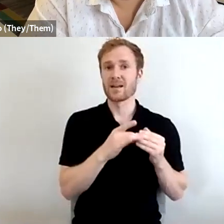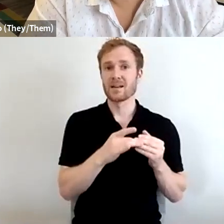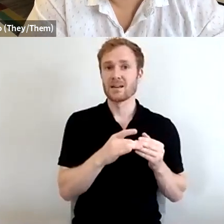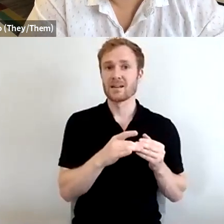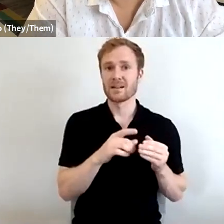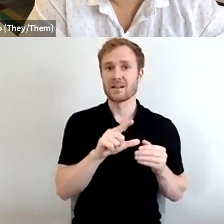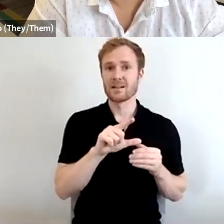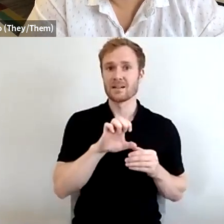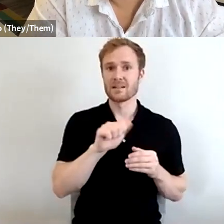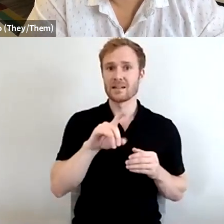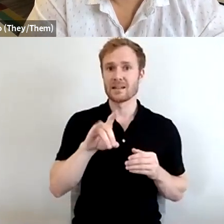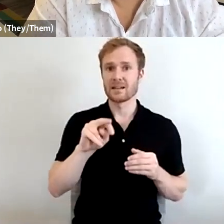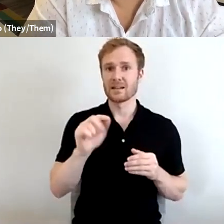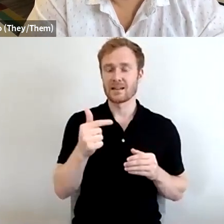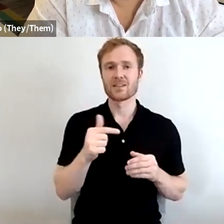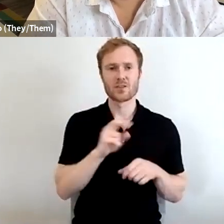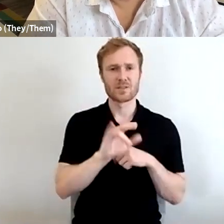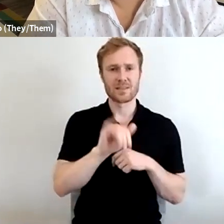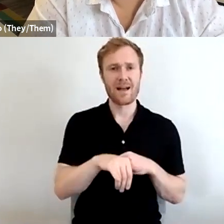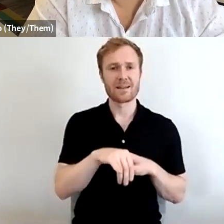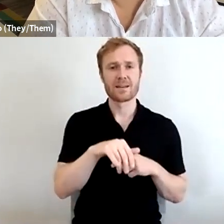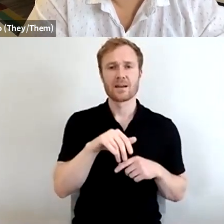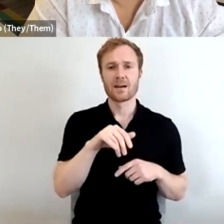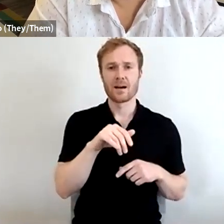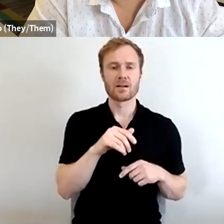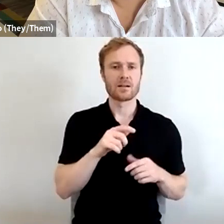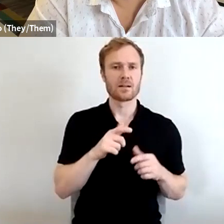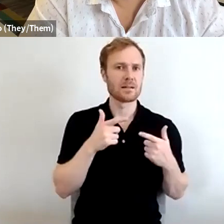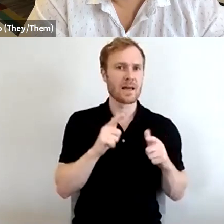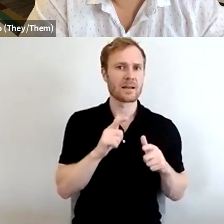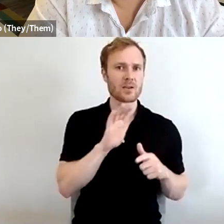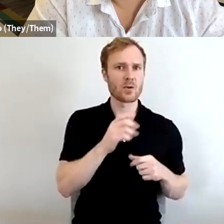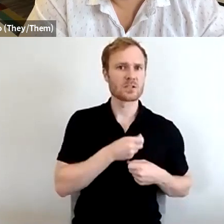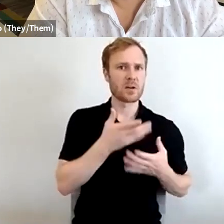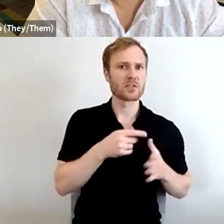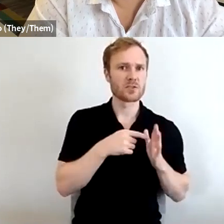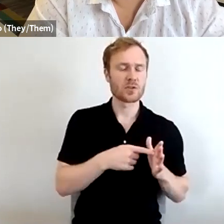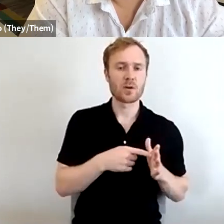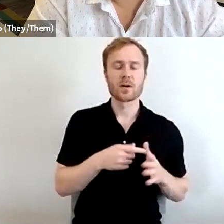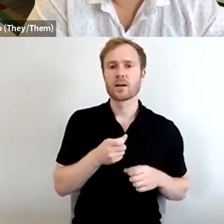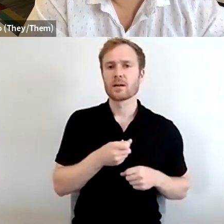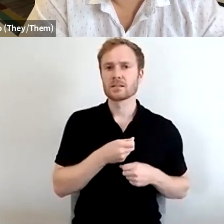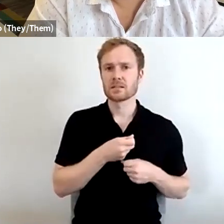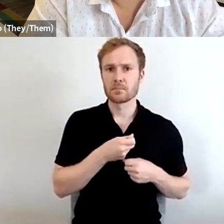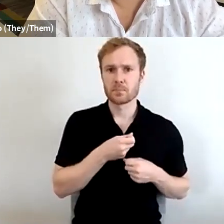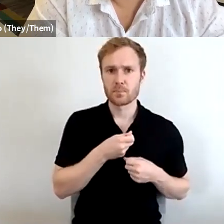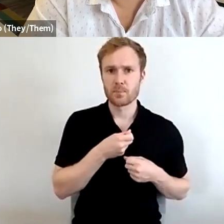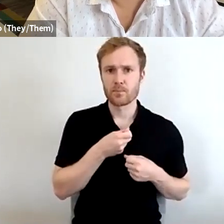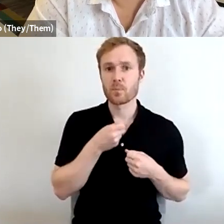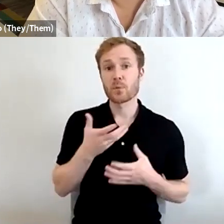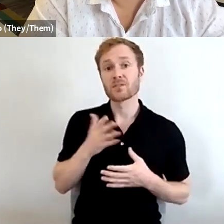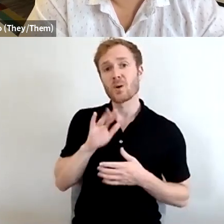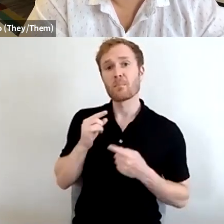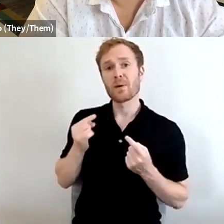like letting your affection show, express your pain away from your child, you know, avoid rejecting behaviors and do